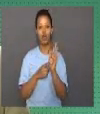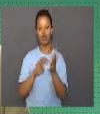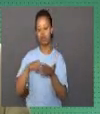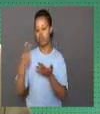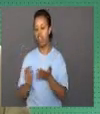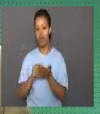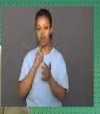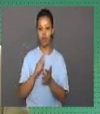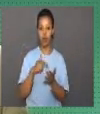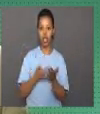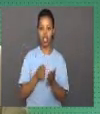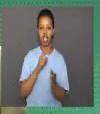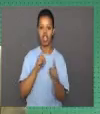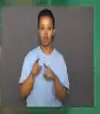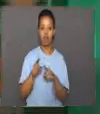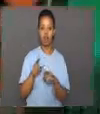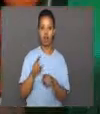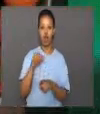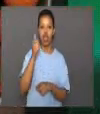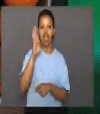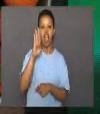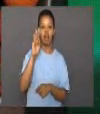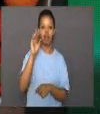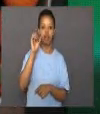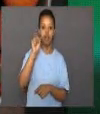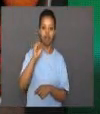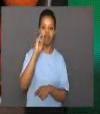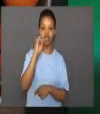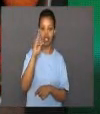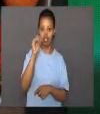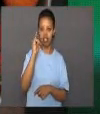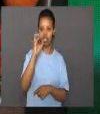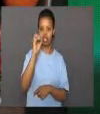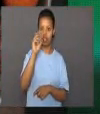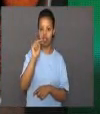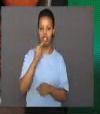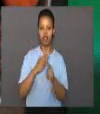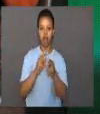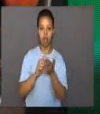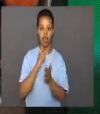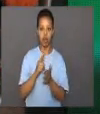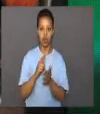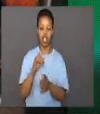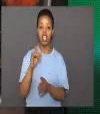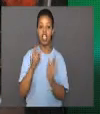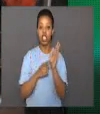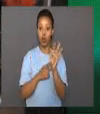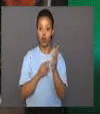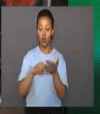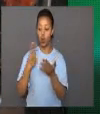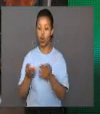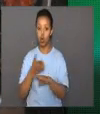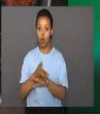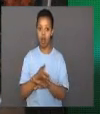called abscission. When leaves fall to the ground, they start to break